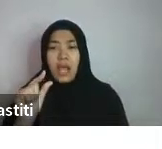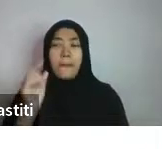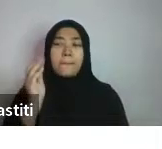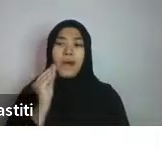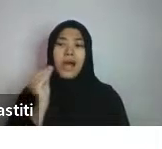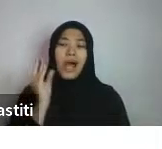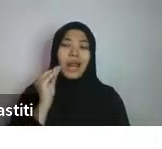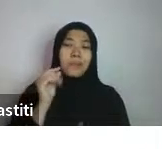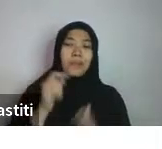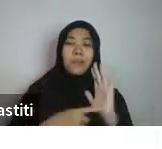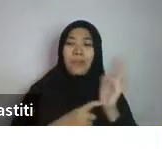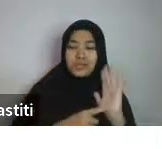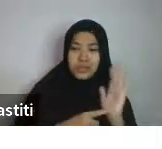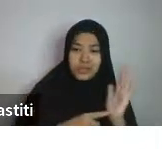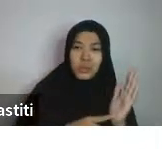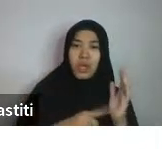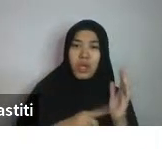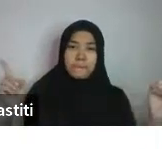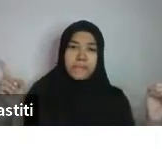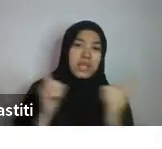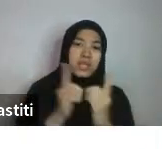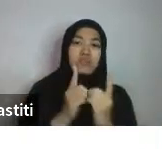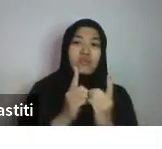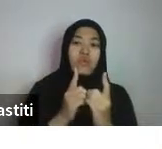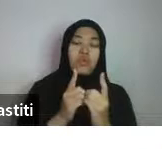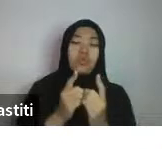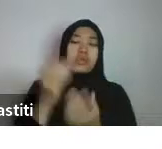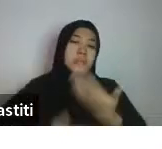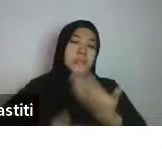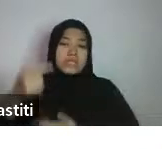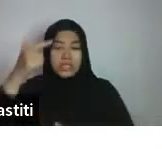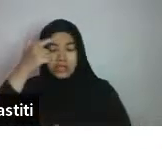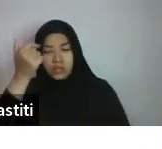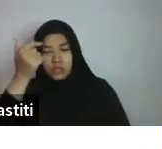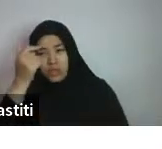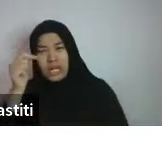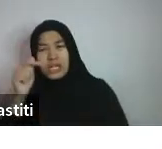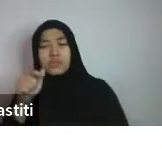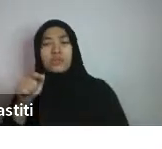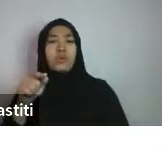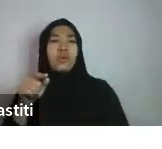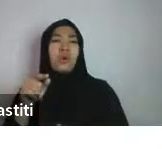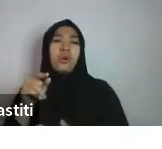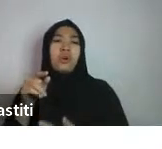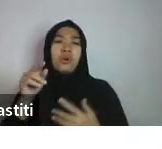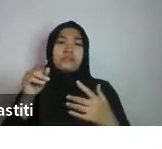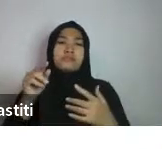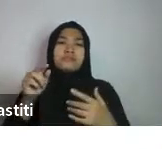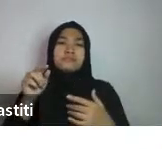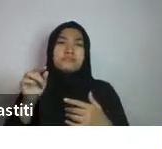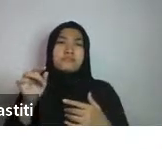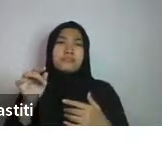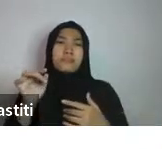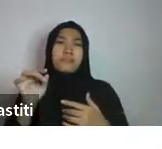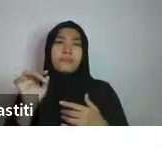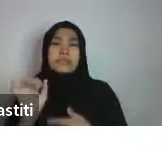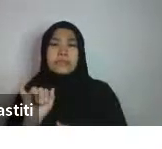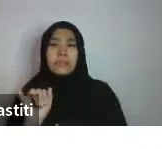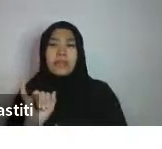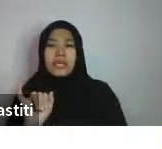intellectual disability. And that gave us some clues to actually where some of these gaps are coming from and how to build